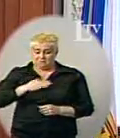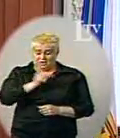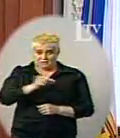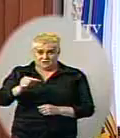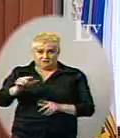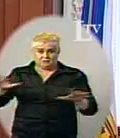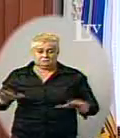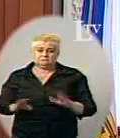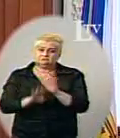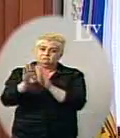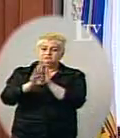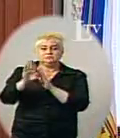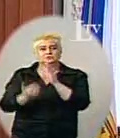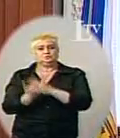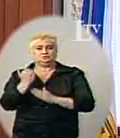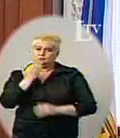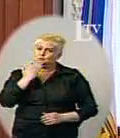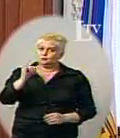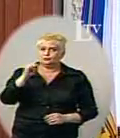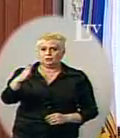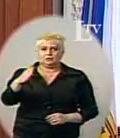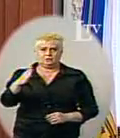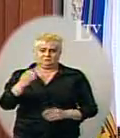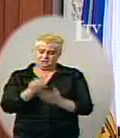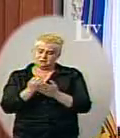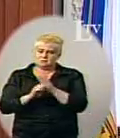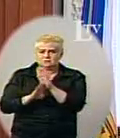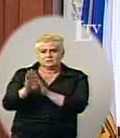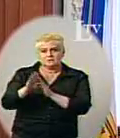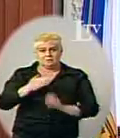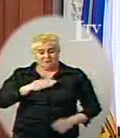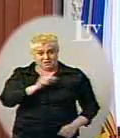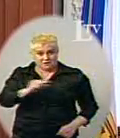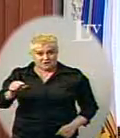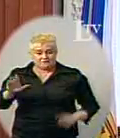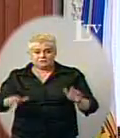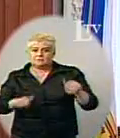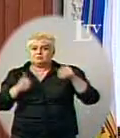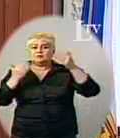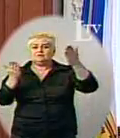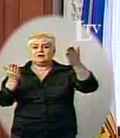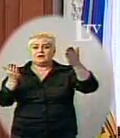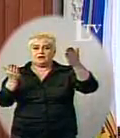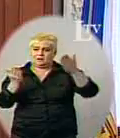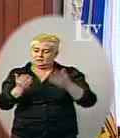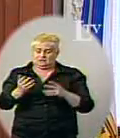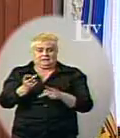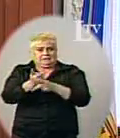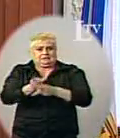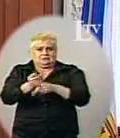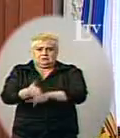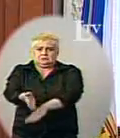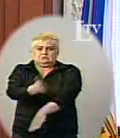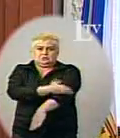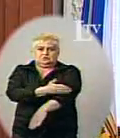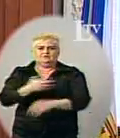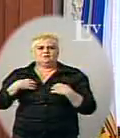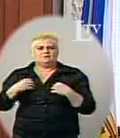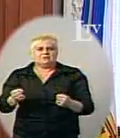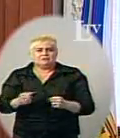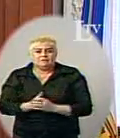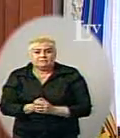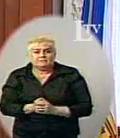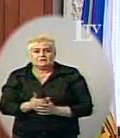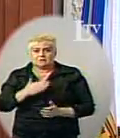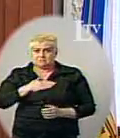jobs and growing the economy. My government is delivering better care to Nova Scotians. My government